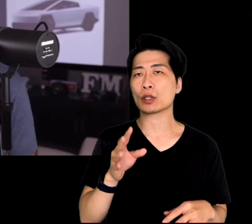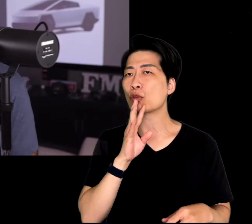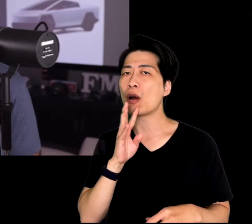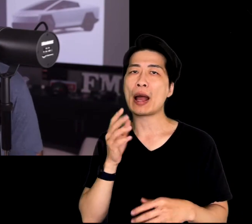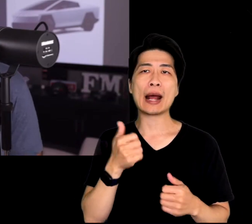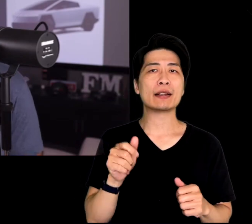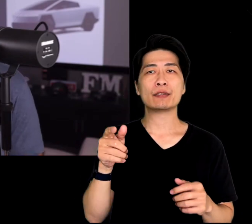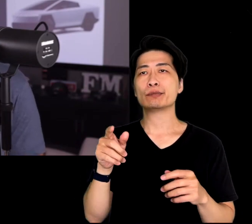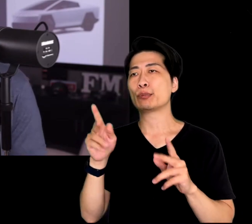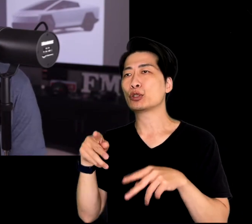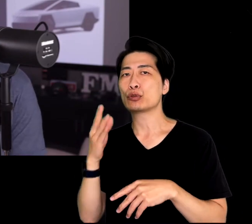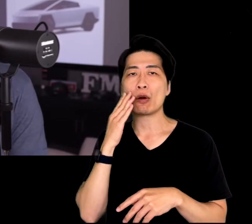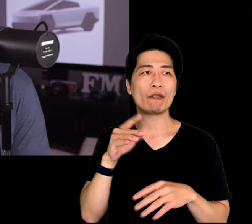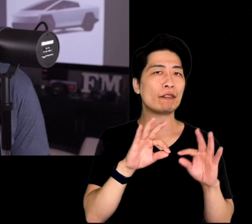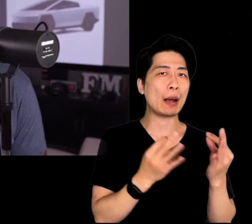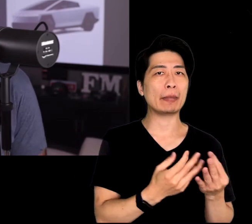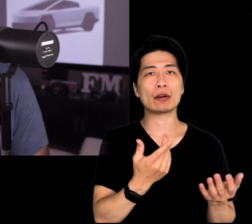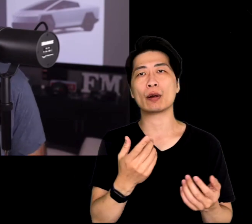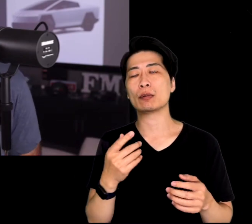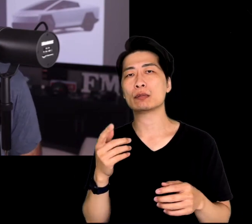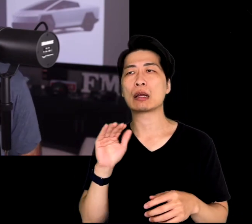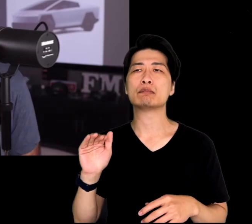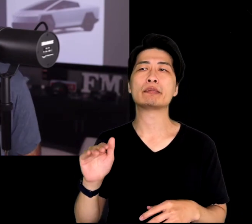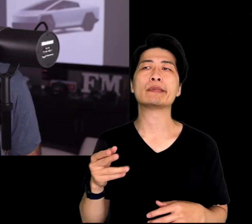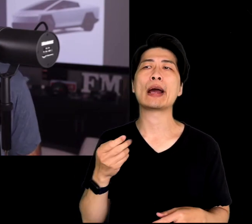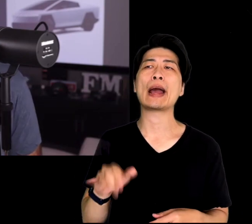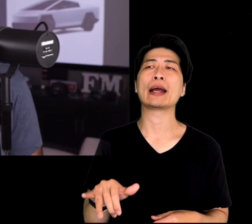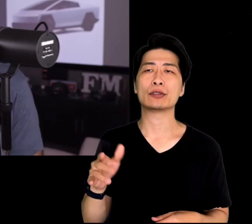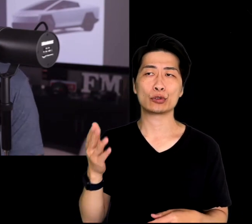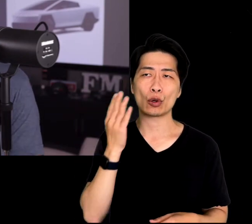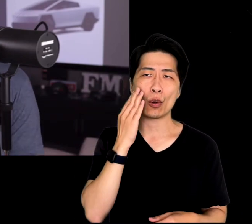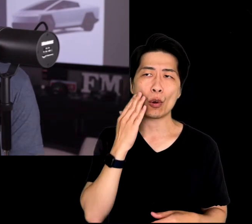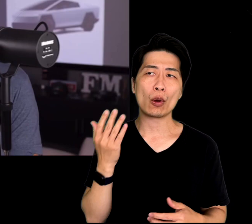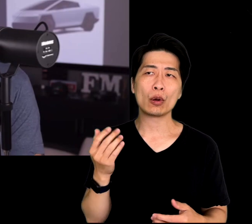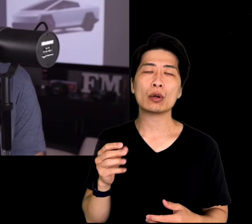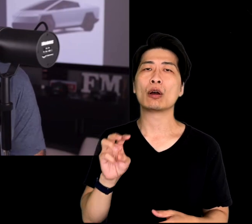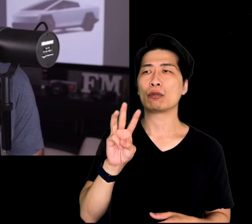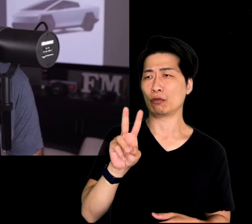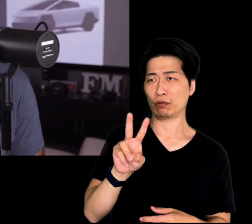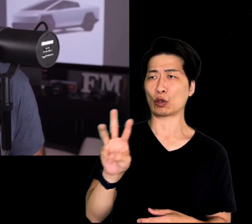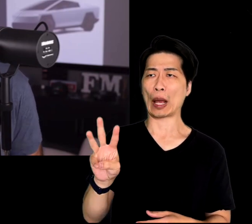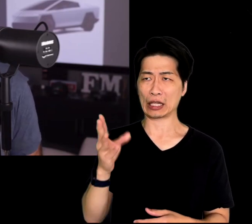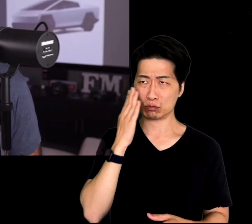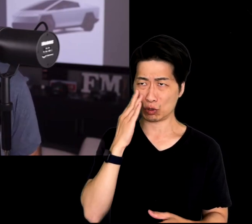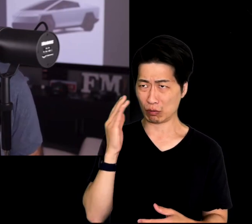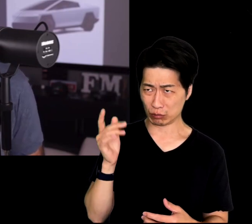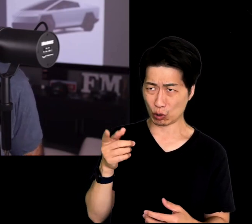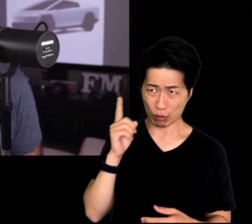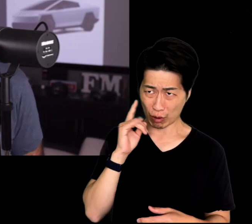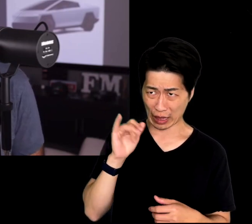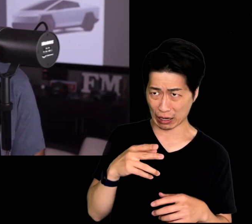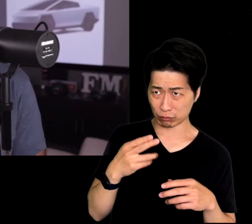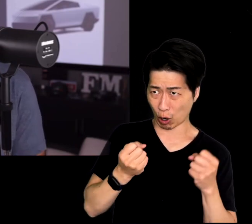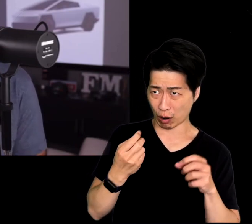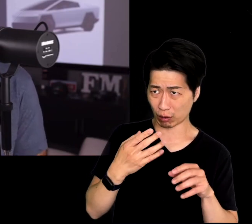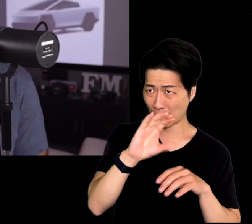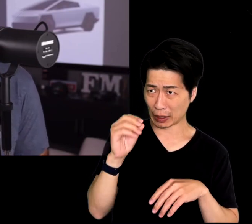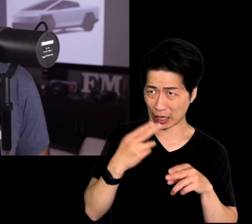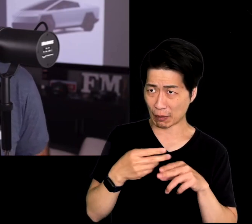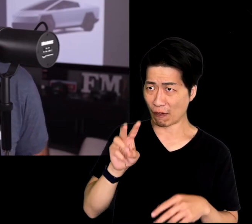member, any person you know, and ask them, hey, do you know about what a Volkswagen is? Have you ever heard of VW? I'm willing to